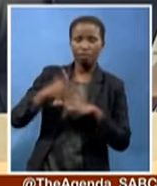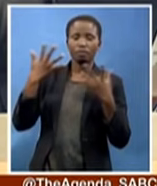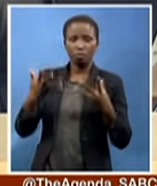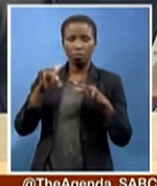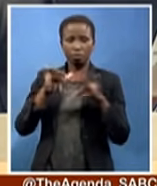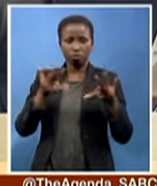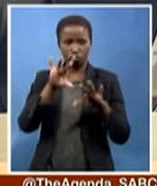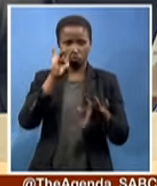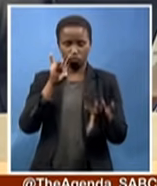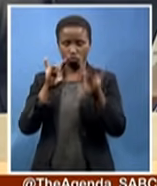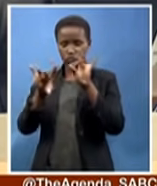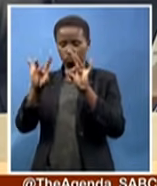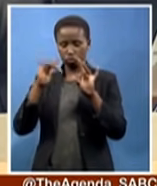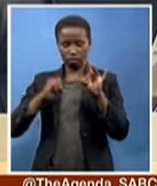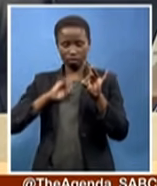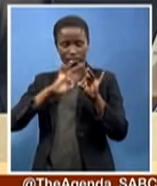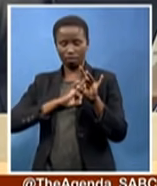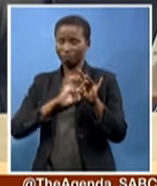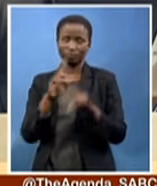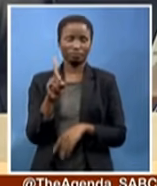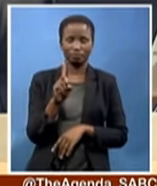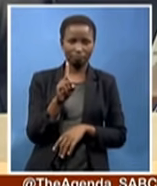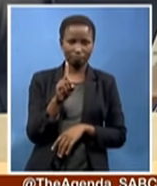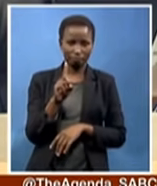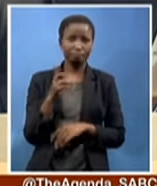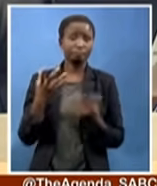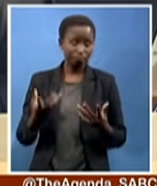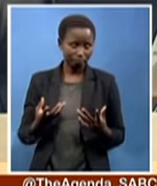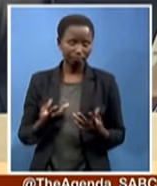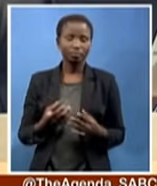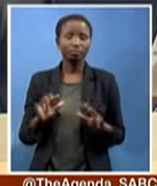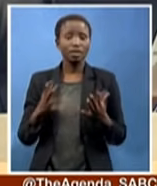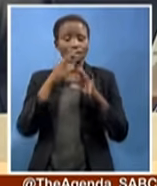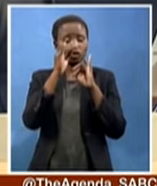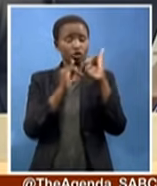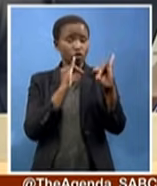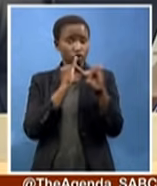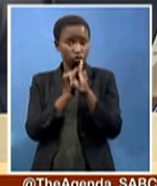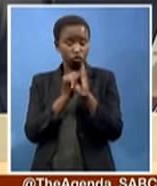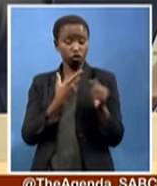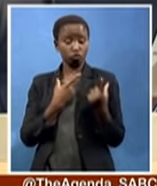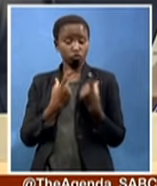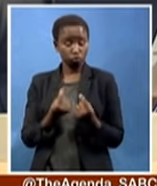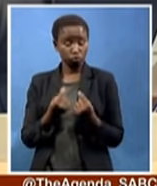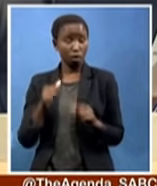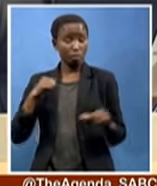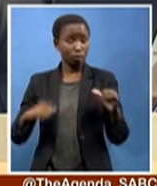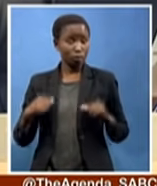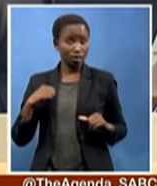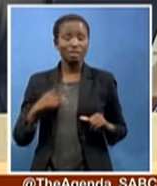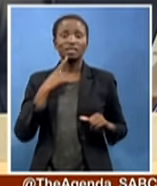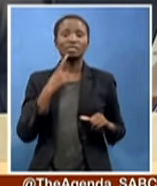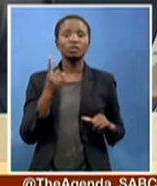However, international practice suggests a more nuanced approach to this